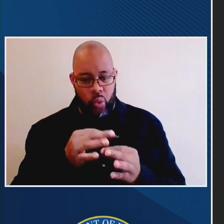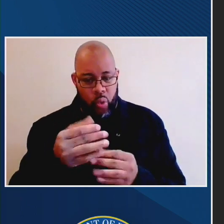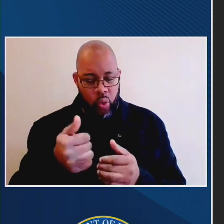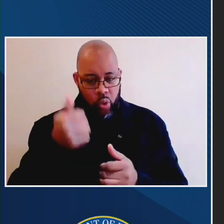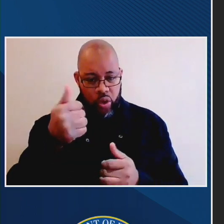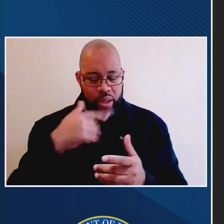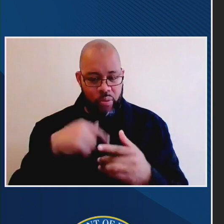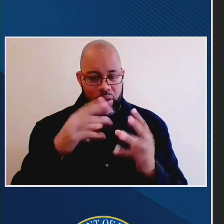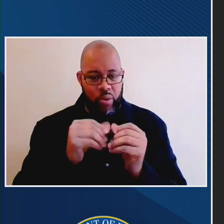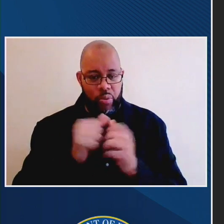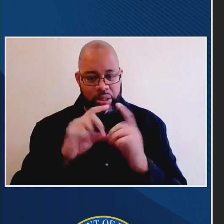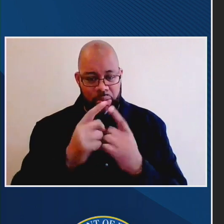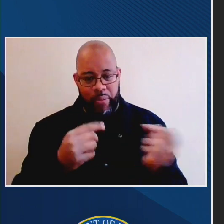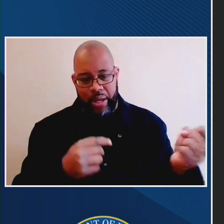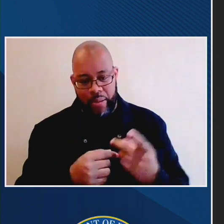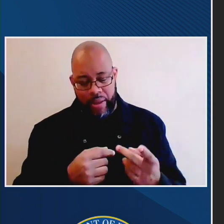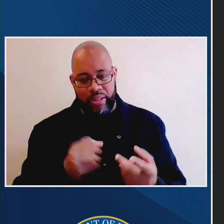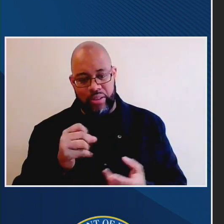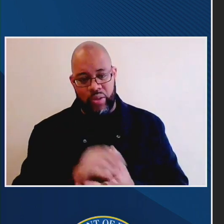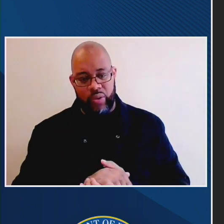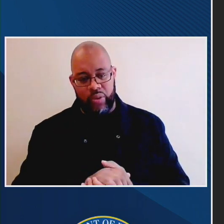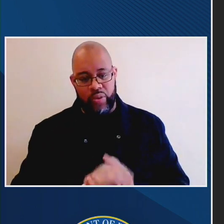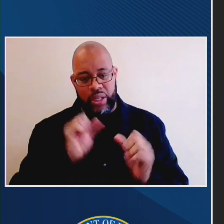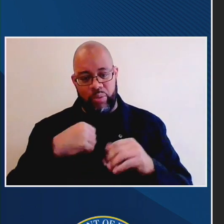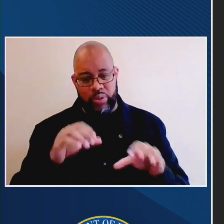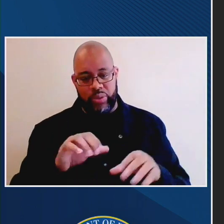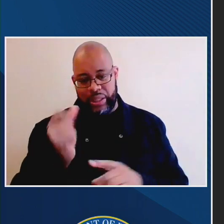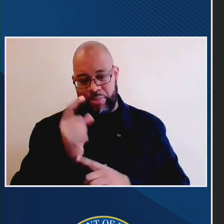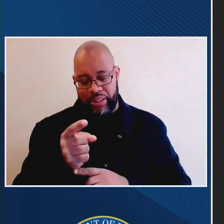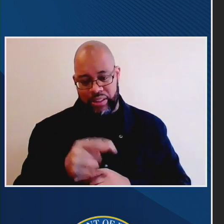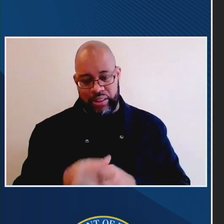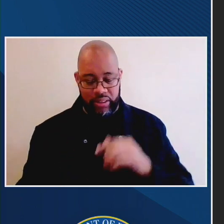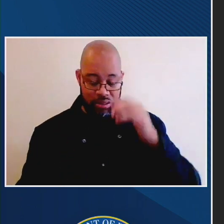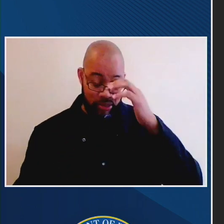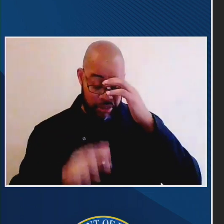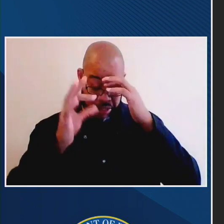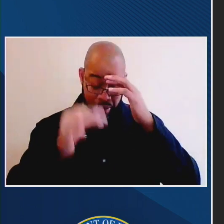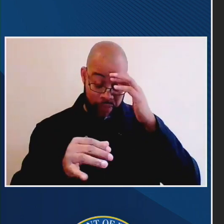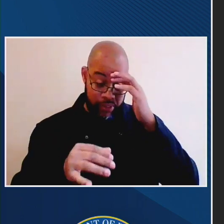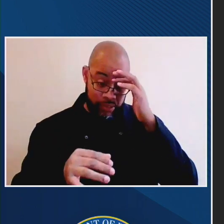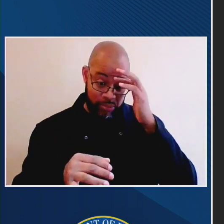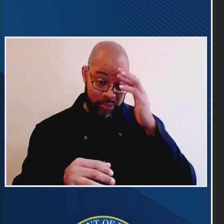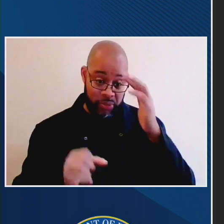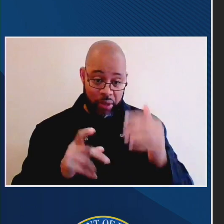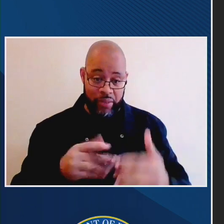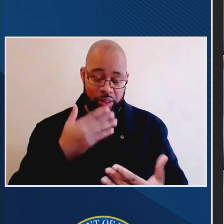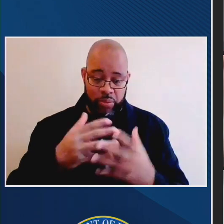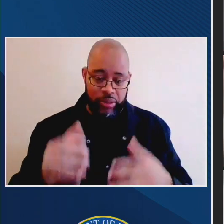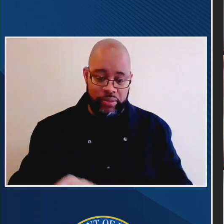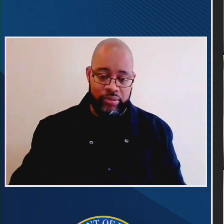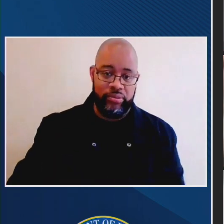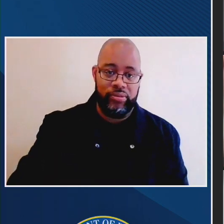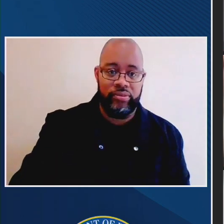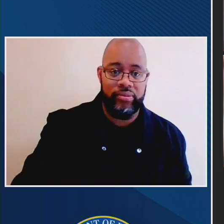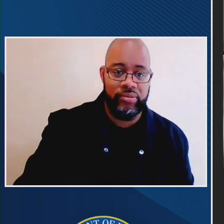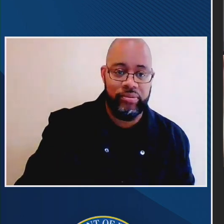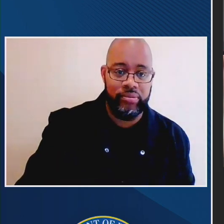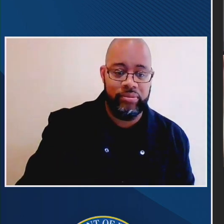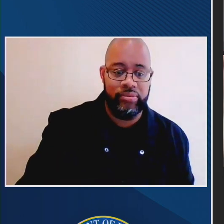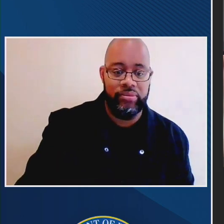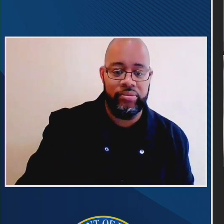that? No. Let Michael go first. It's okay. Okay. All right, Michael. No, I was just going to offer I mean, this one